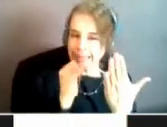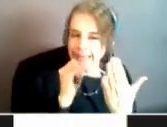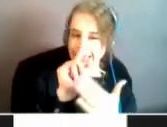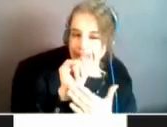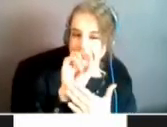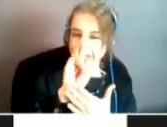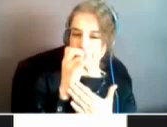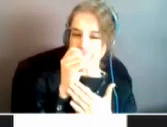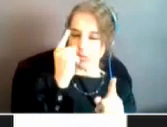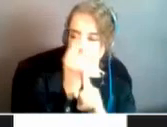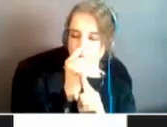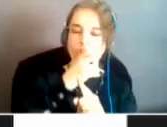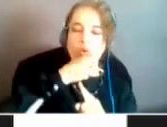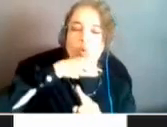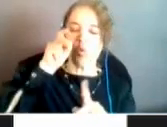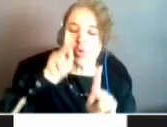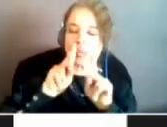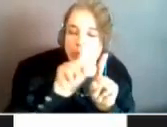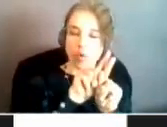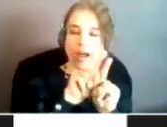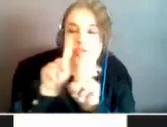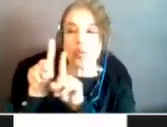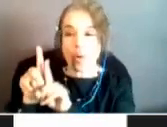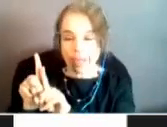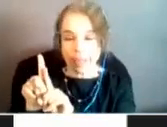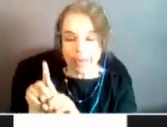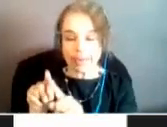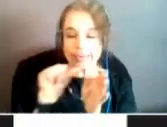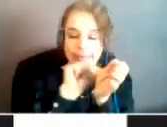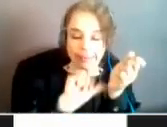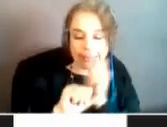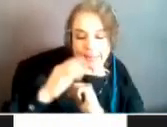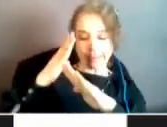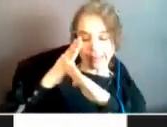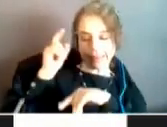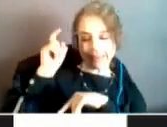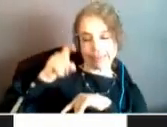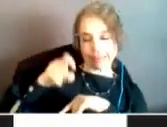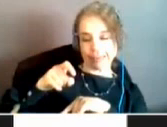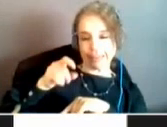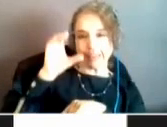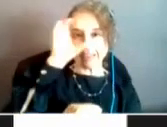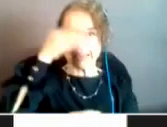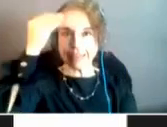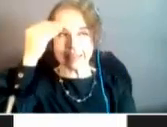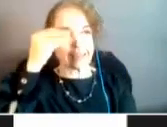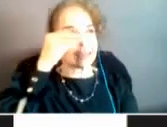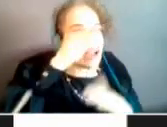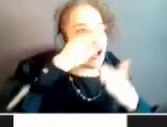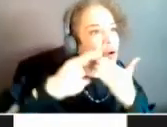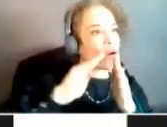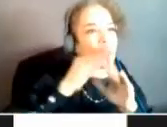to older people as well. You know, suicide prevention needs to reach into communities